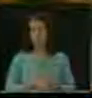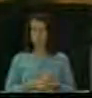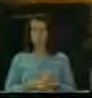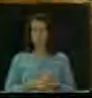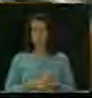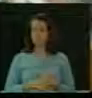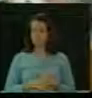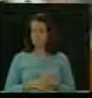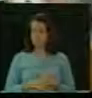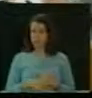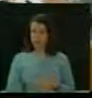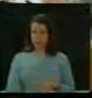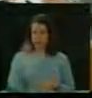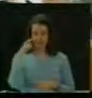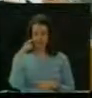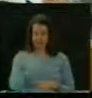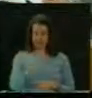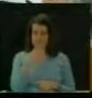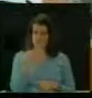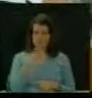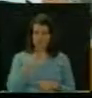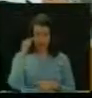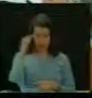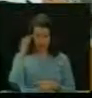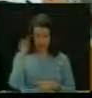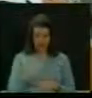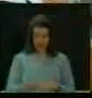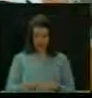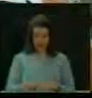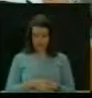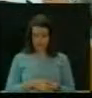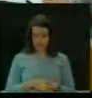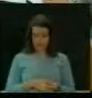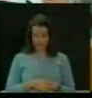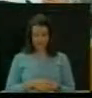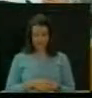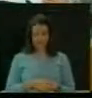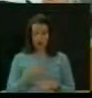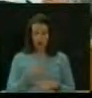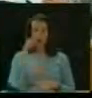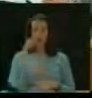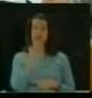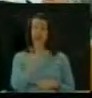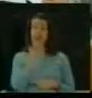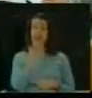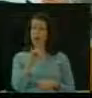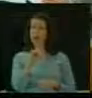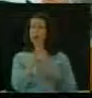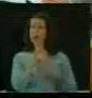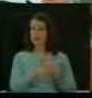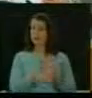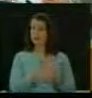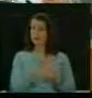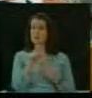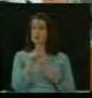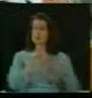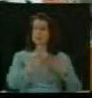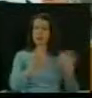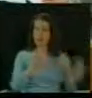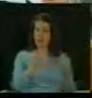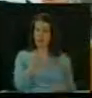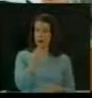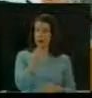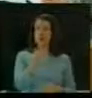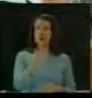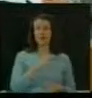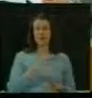Guys, I just think this is a bad idea. I certainly think that our ethics policy needs to be clarified,